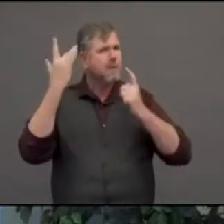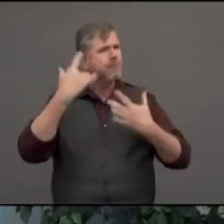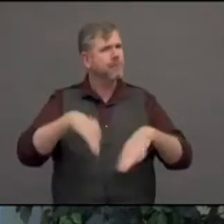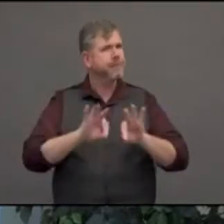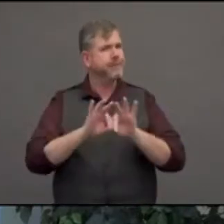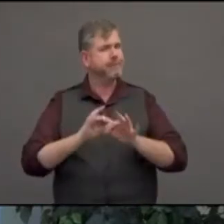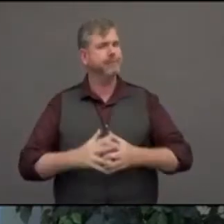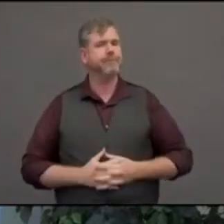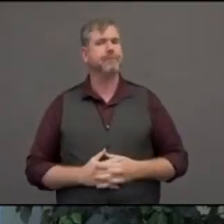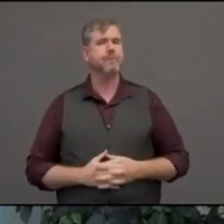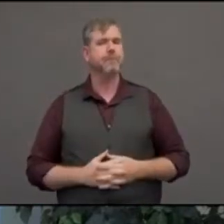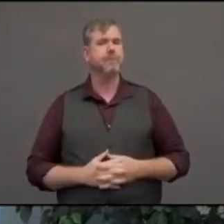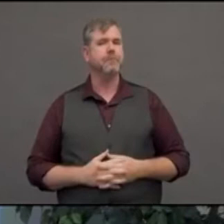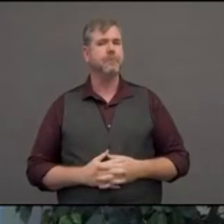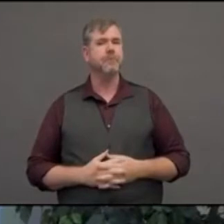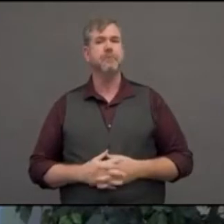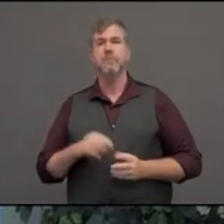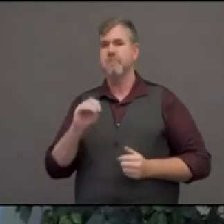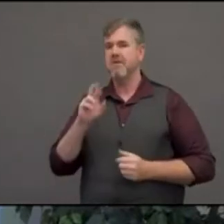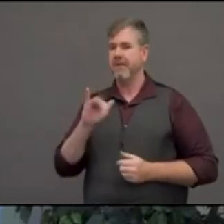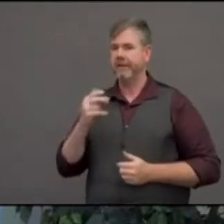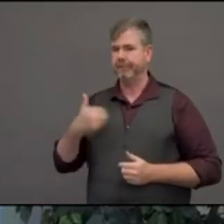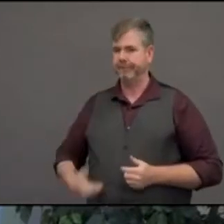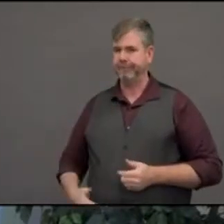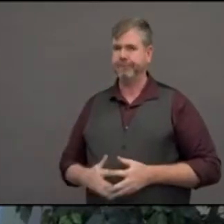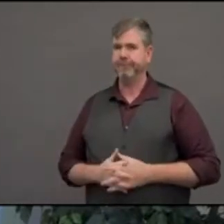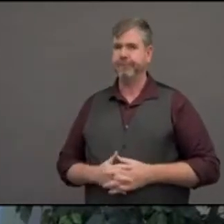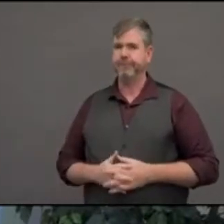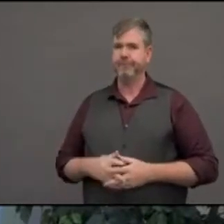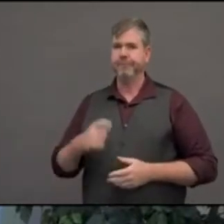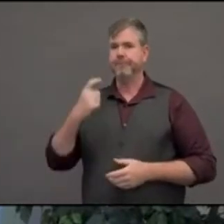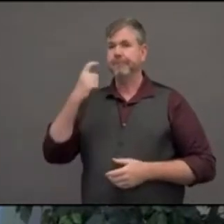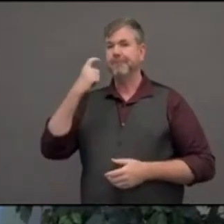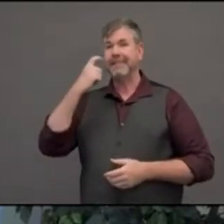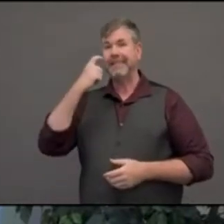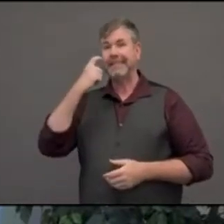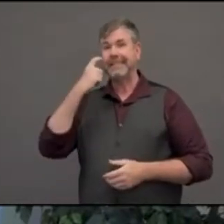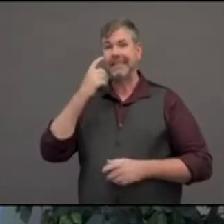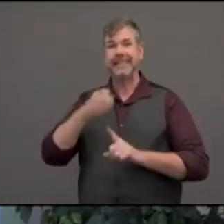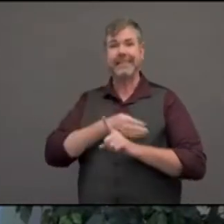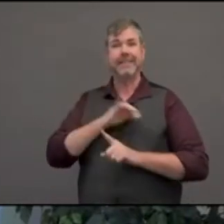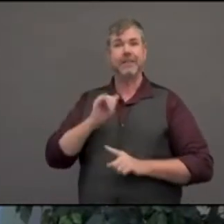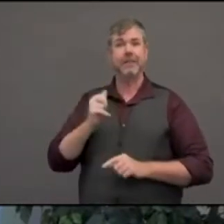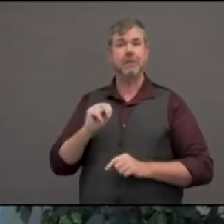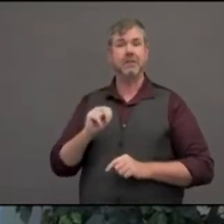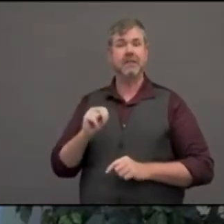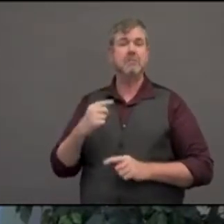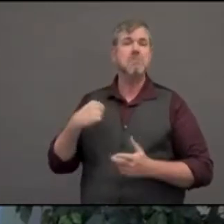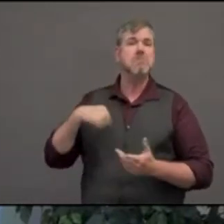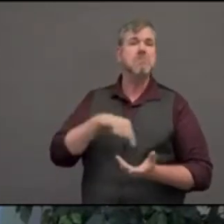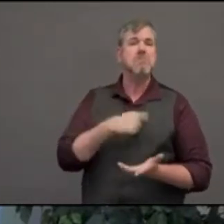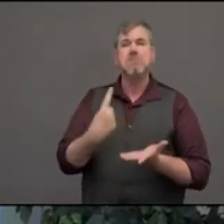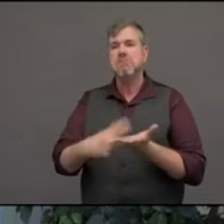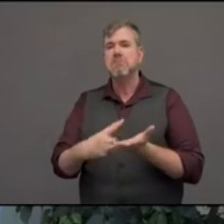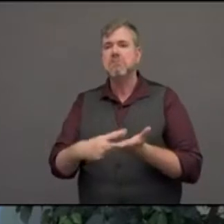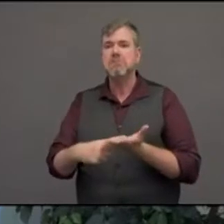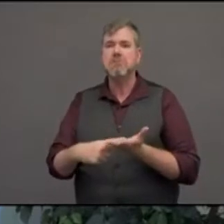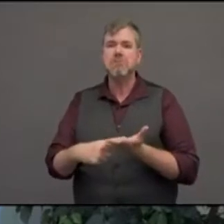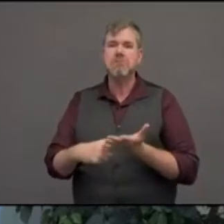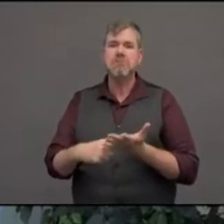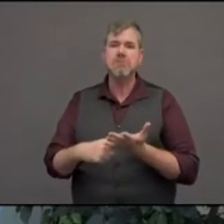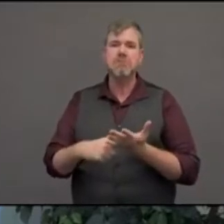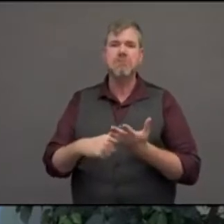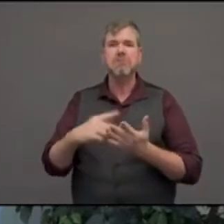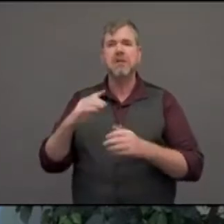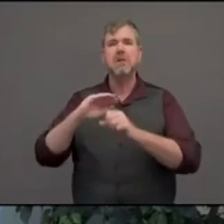So since the beginning of this, back in January, when we were talking about viruses spreading, one